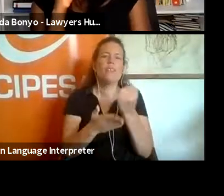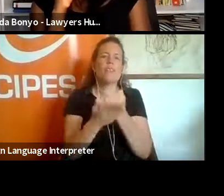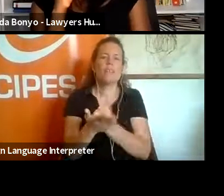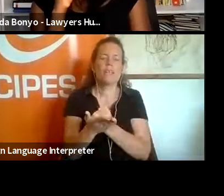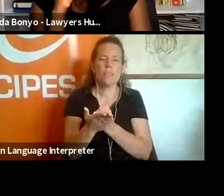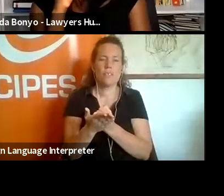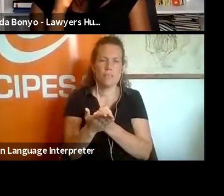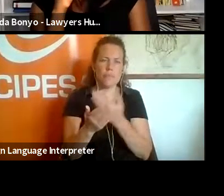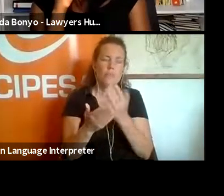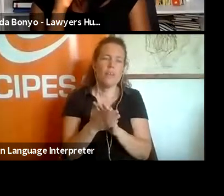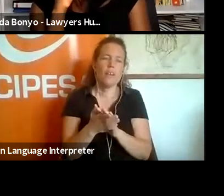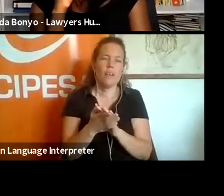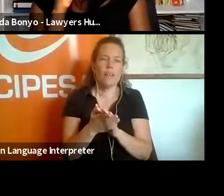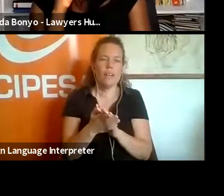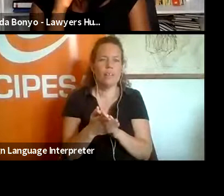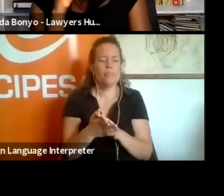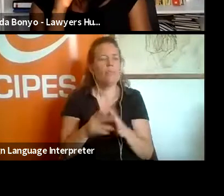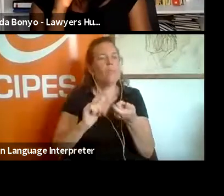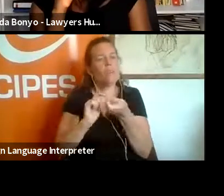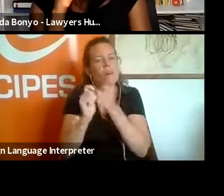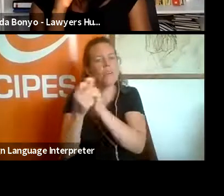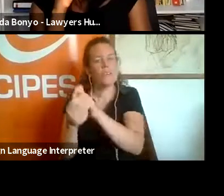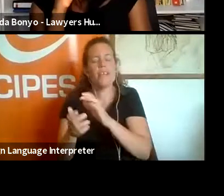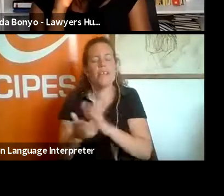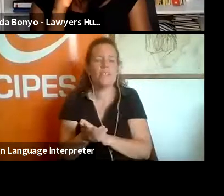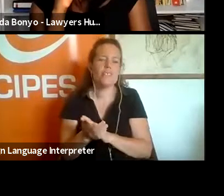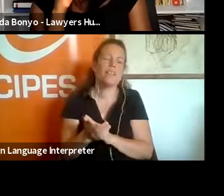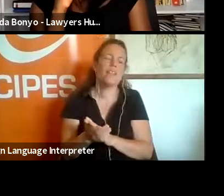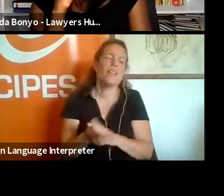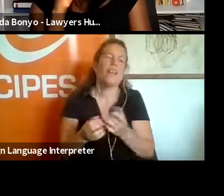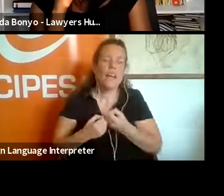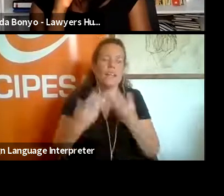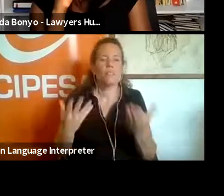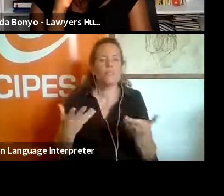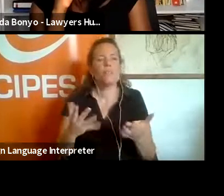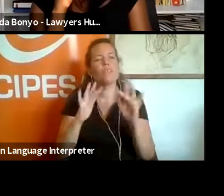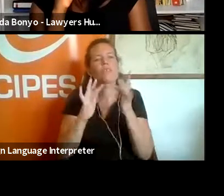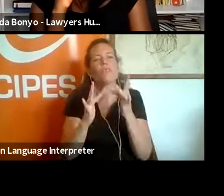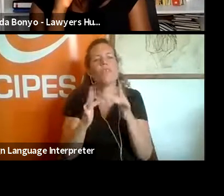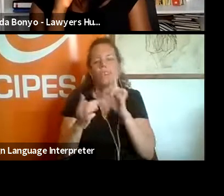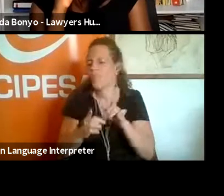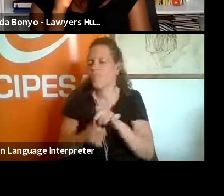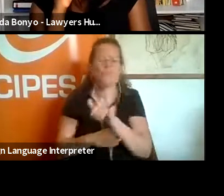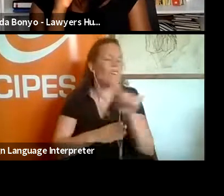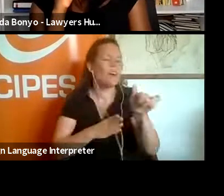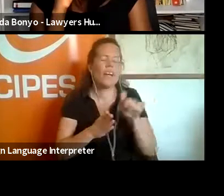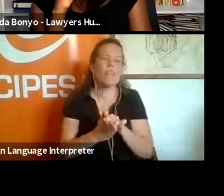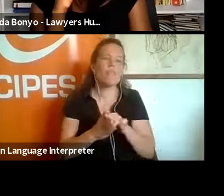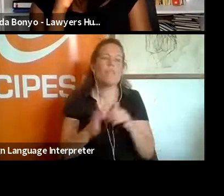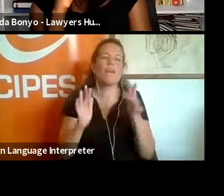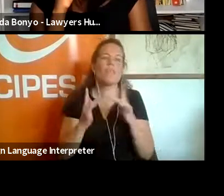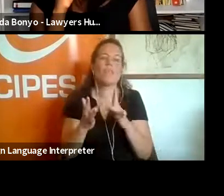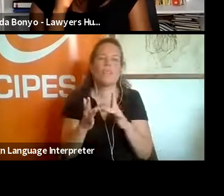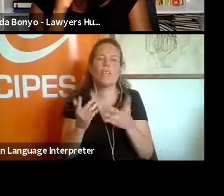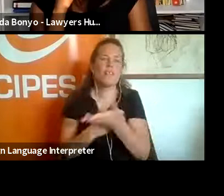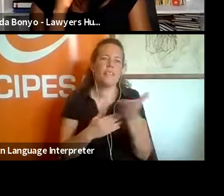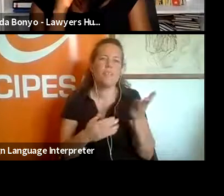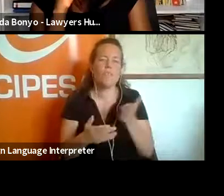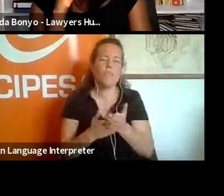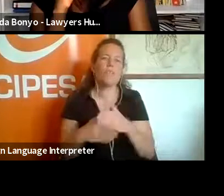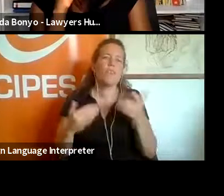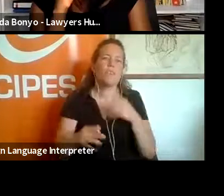moderation and expression online does not apply to everyone online across board. So people